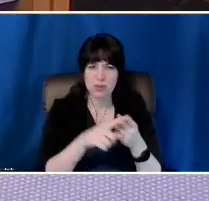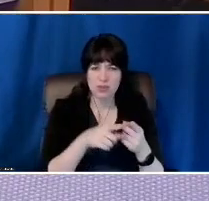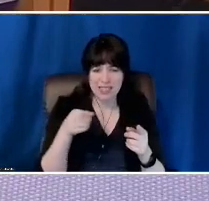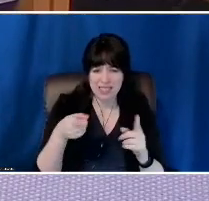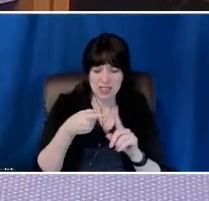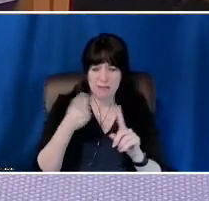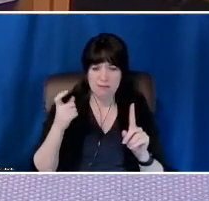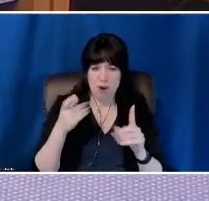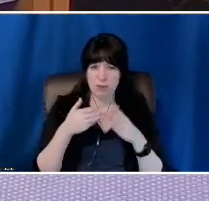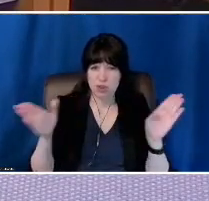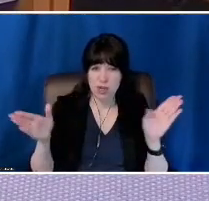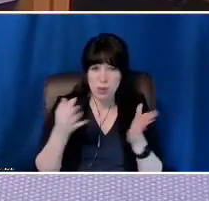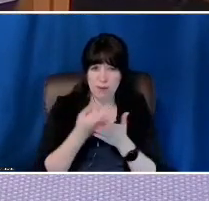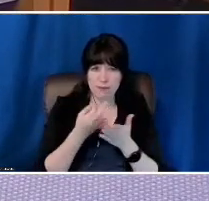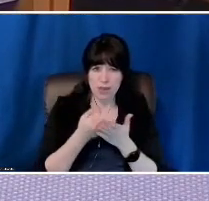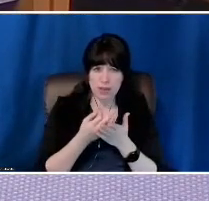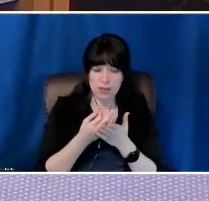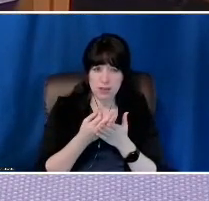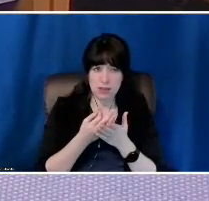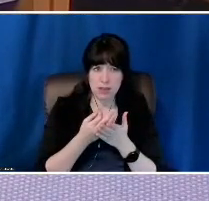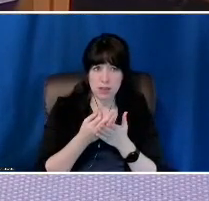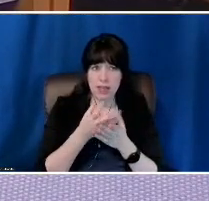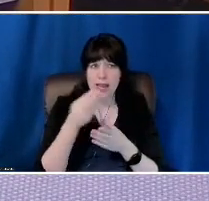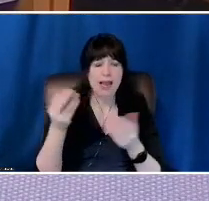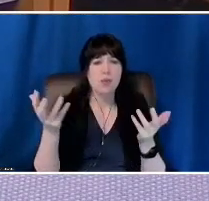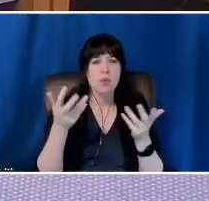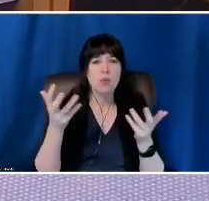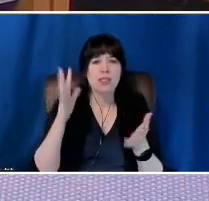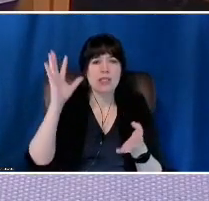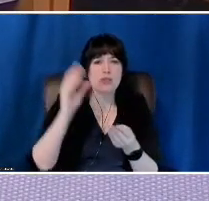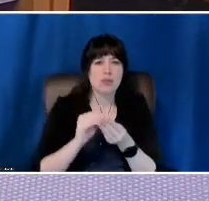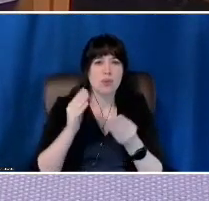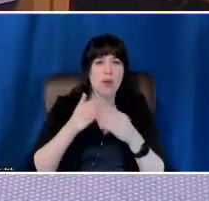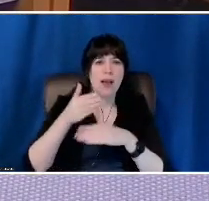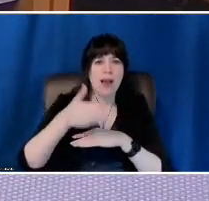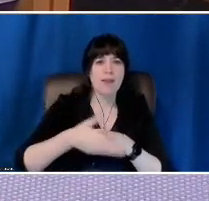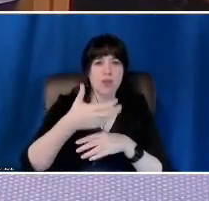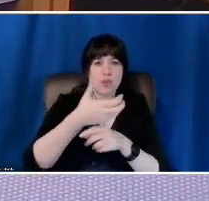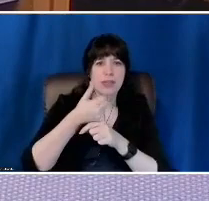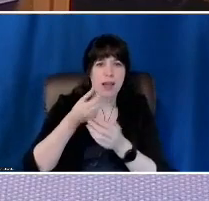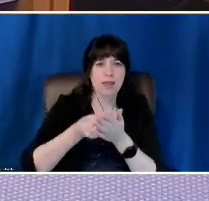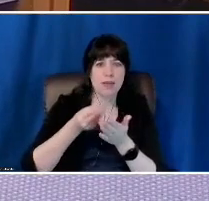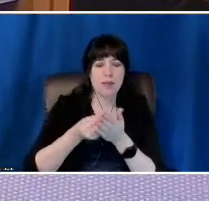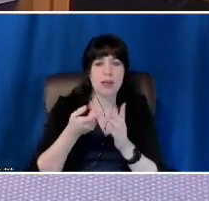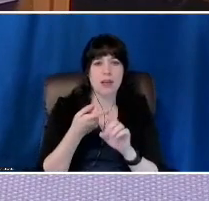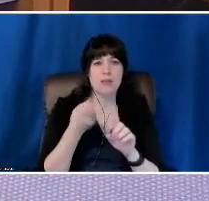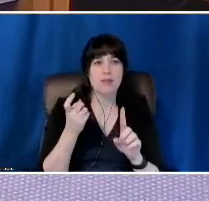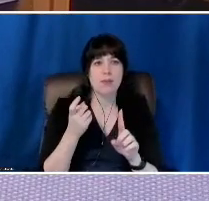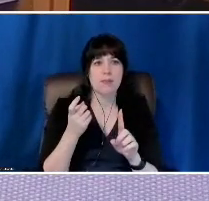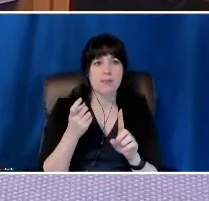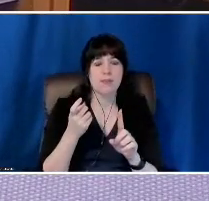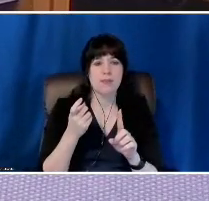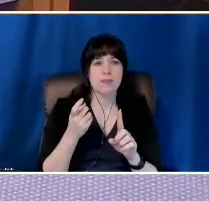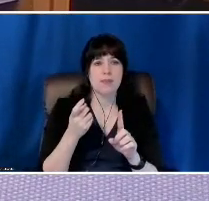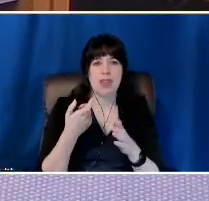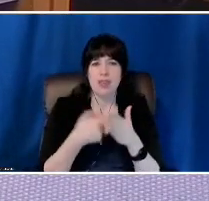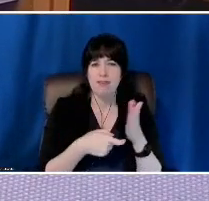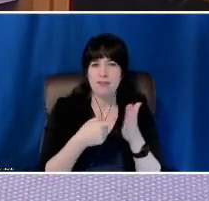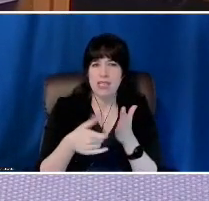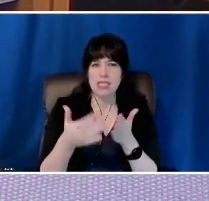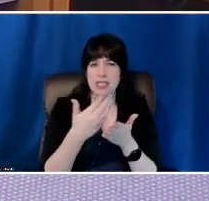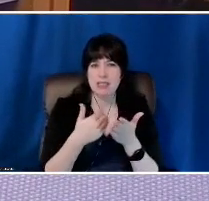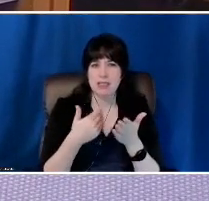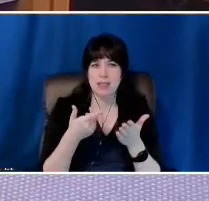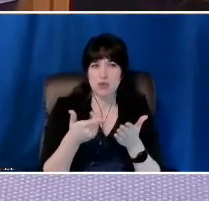the general fund? And what is the total after you get the money from the fees that you actually